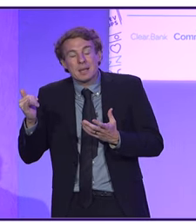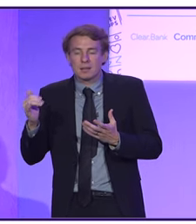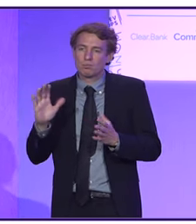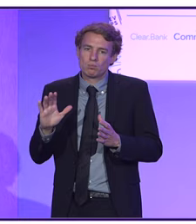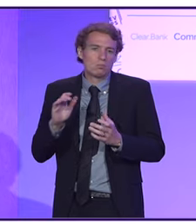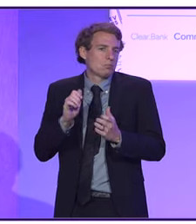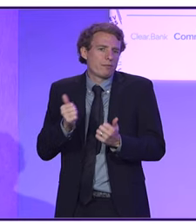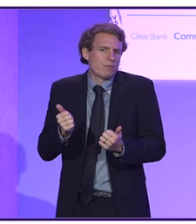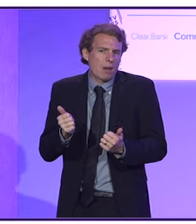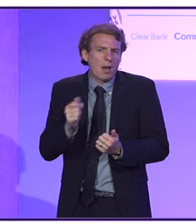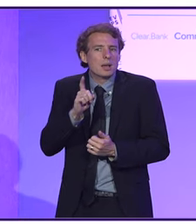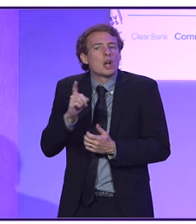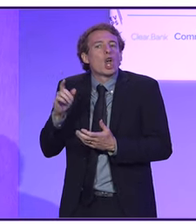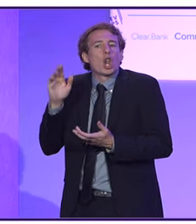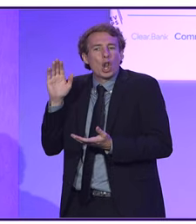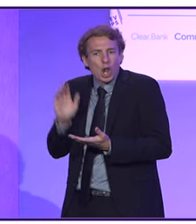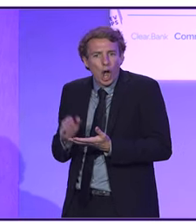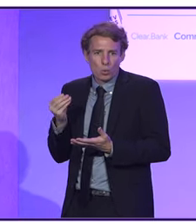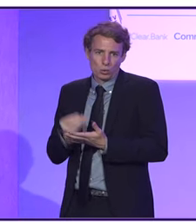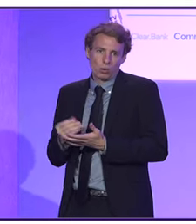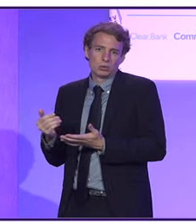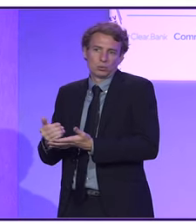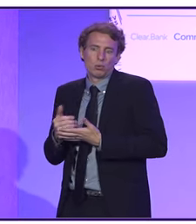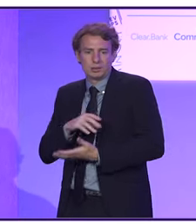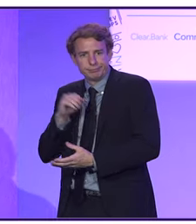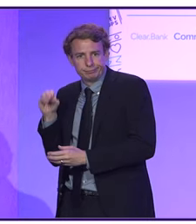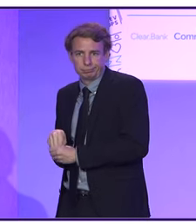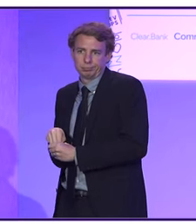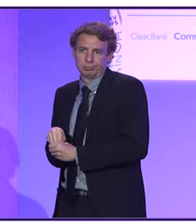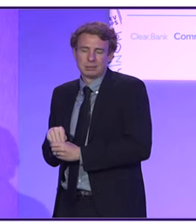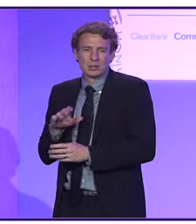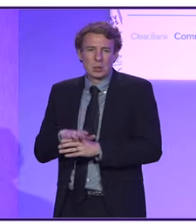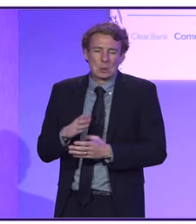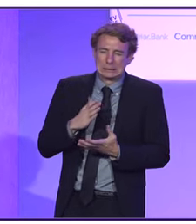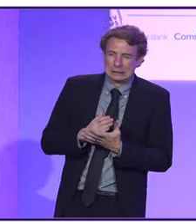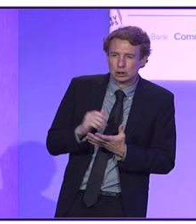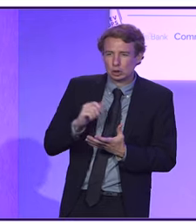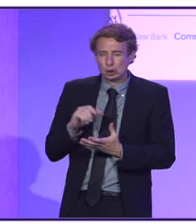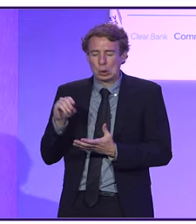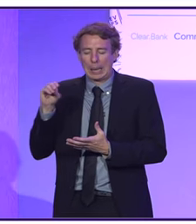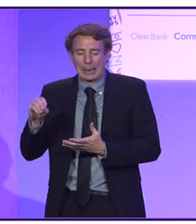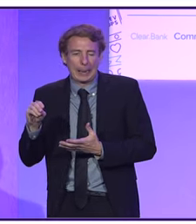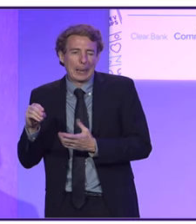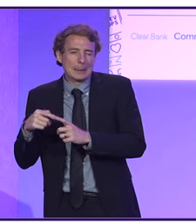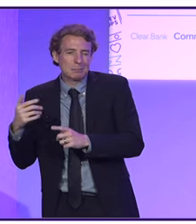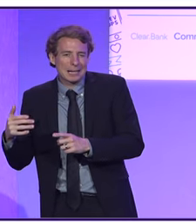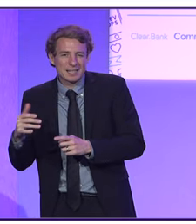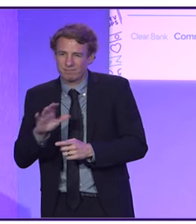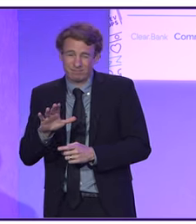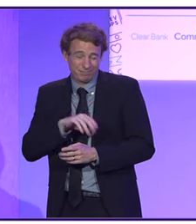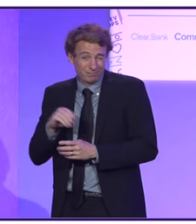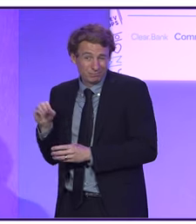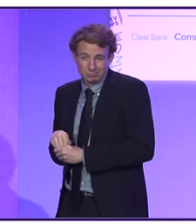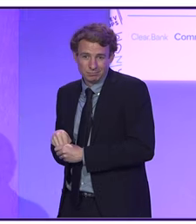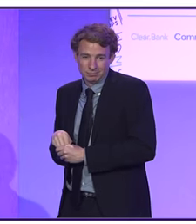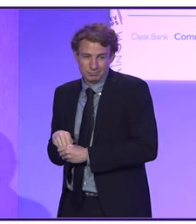cost storage. Like don't be like flirting with them in their expensive stuff, straight to the low cost storage, be brutal. Because 9 times out of 10, you're not